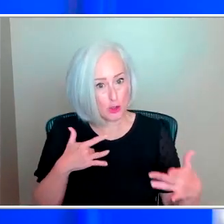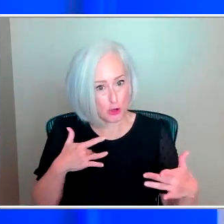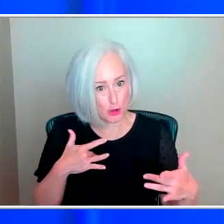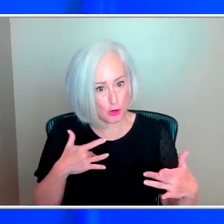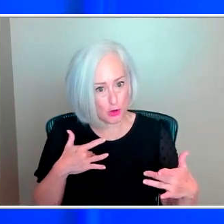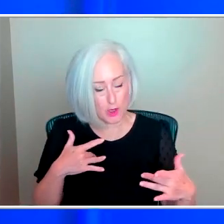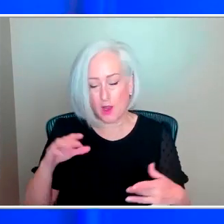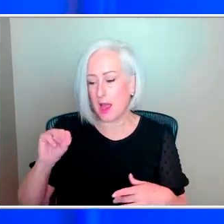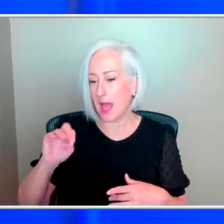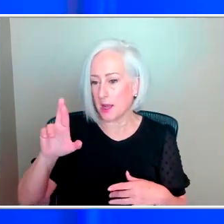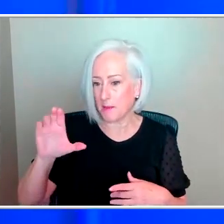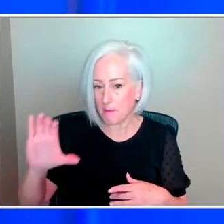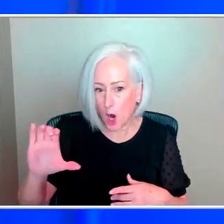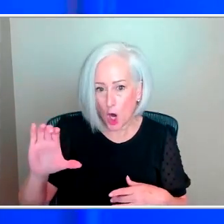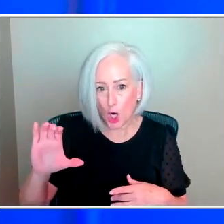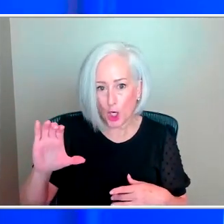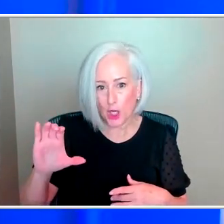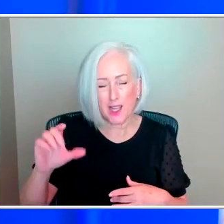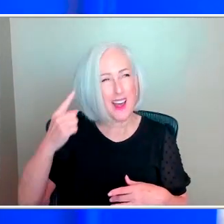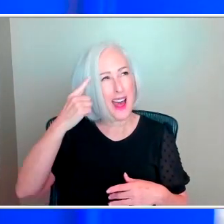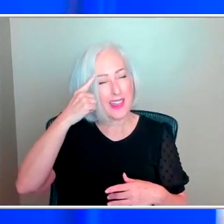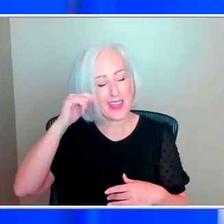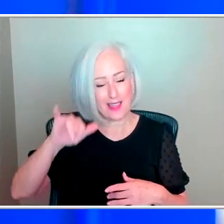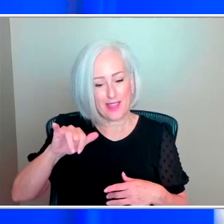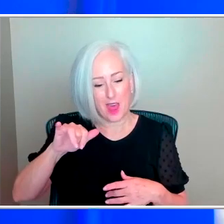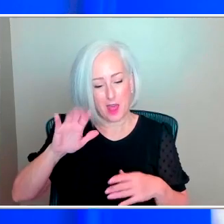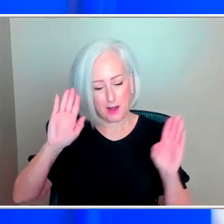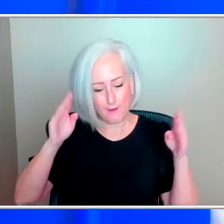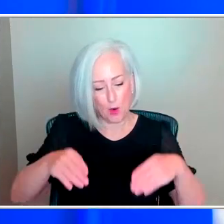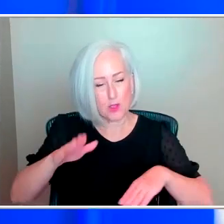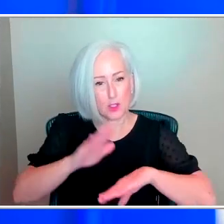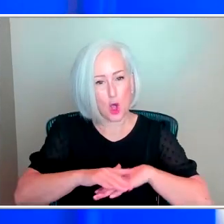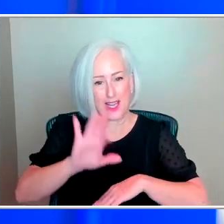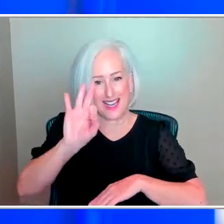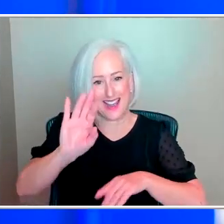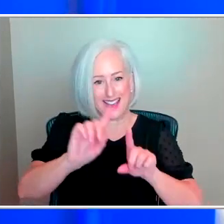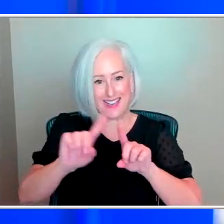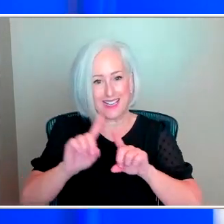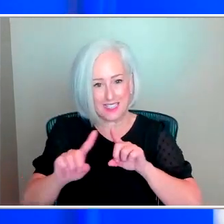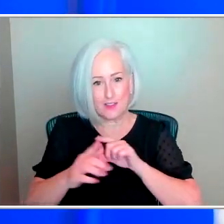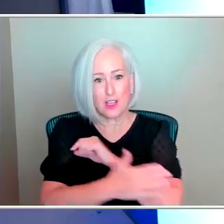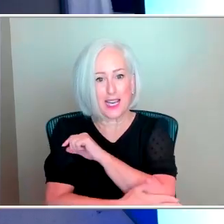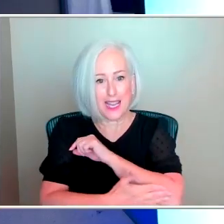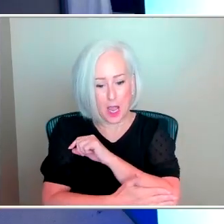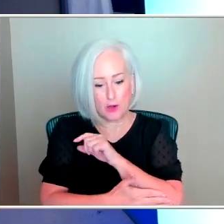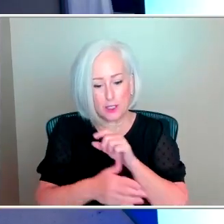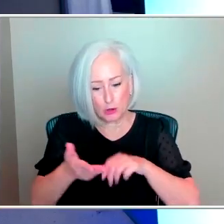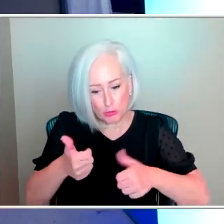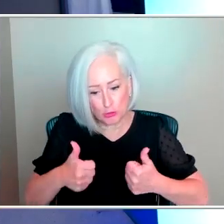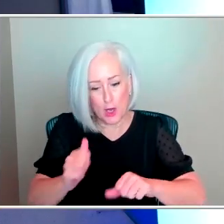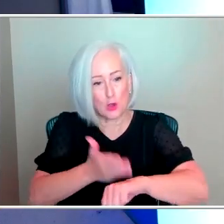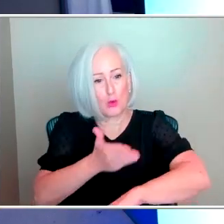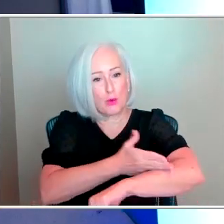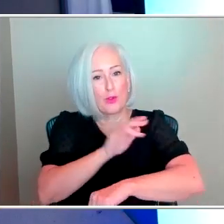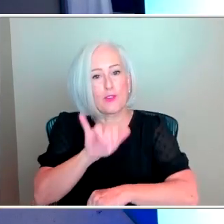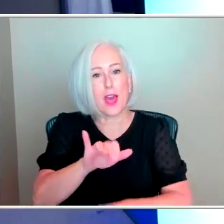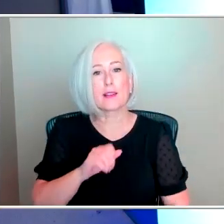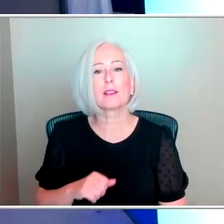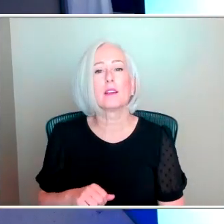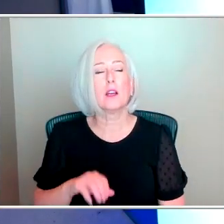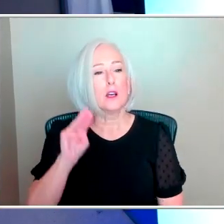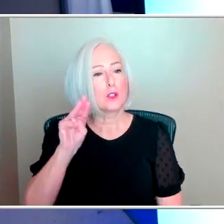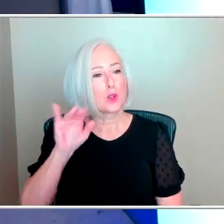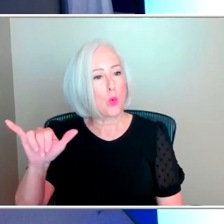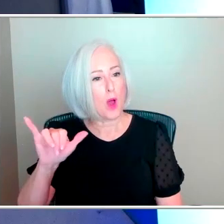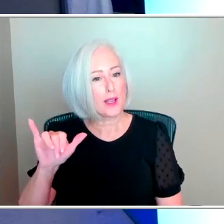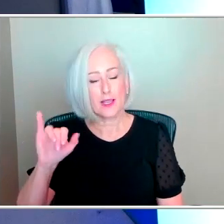work, and that's an, I think, 9-county area that works on this. So when we talk about Wyandotte and Jackson counties, both received a